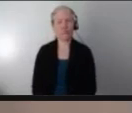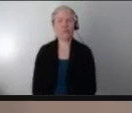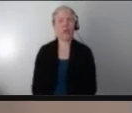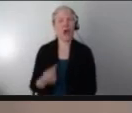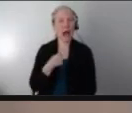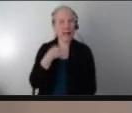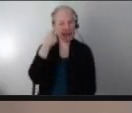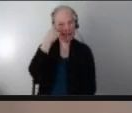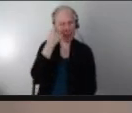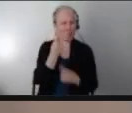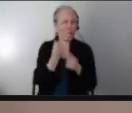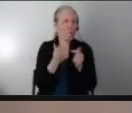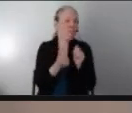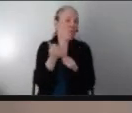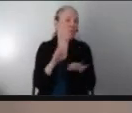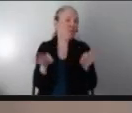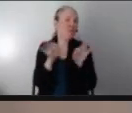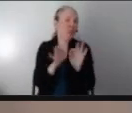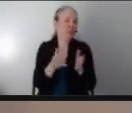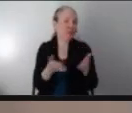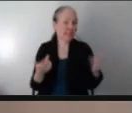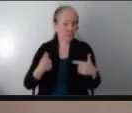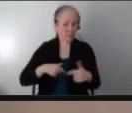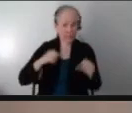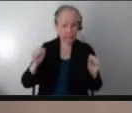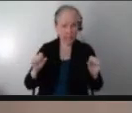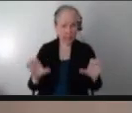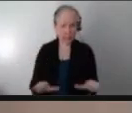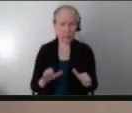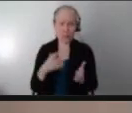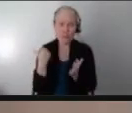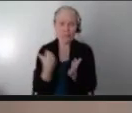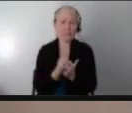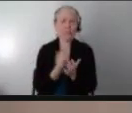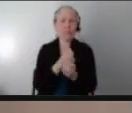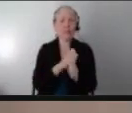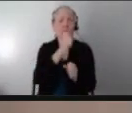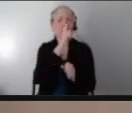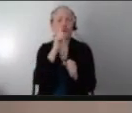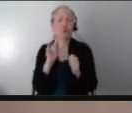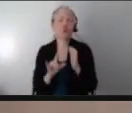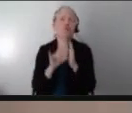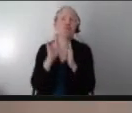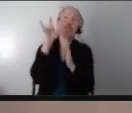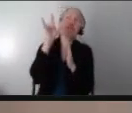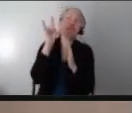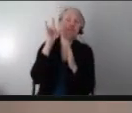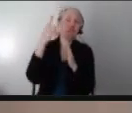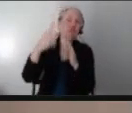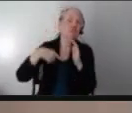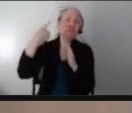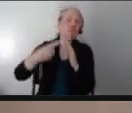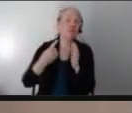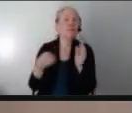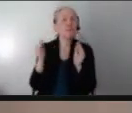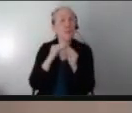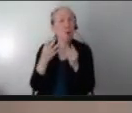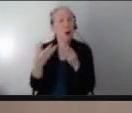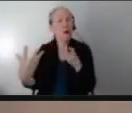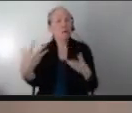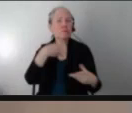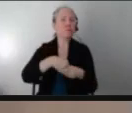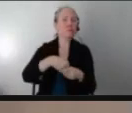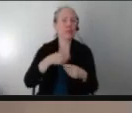we could do going forward to make spaceflight more inclusive, I do think about the culture that